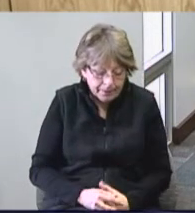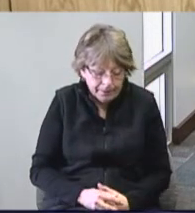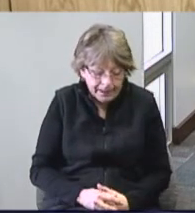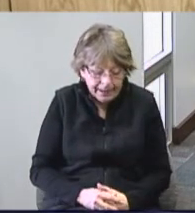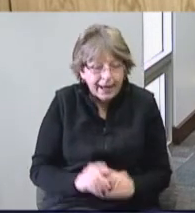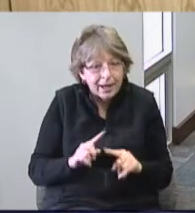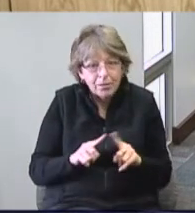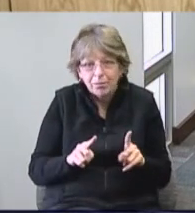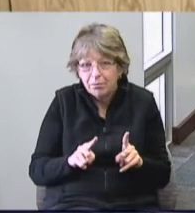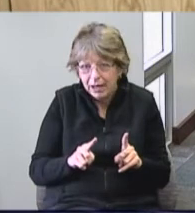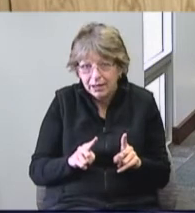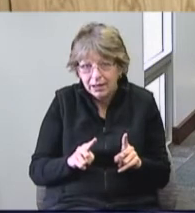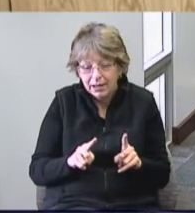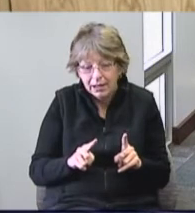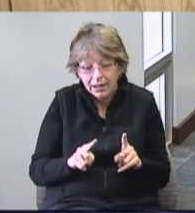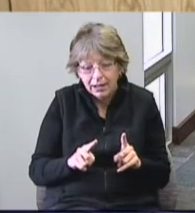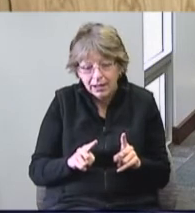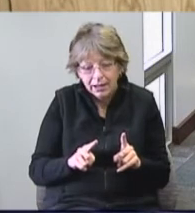But I'm less interested in